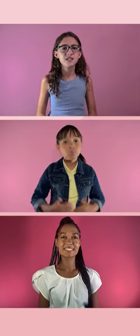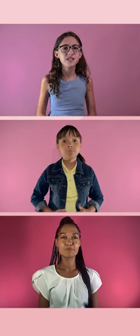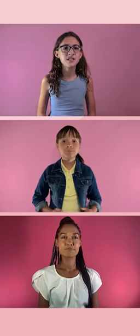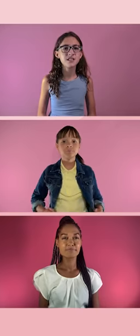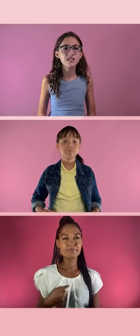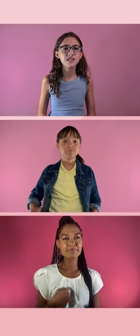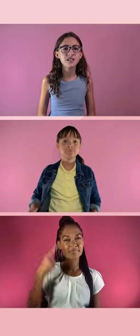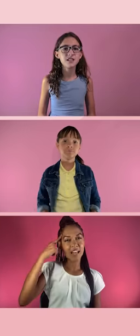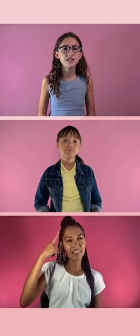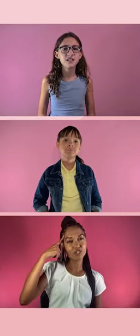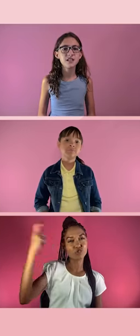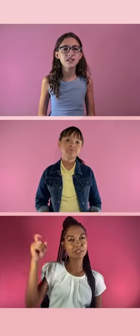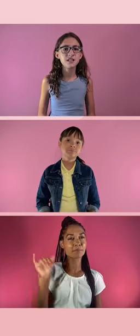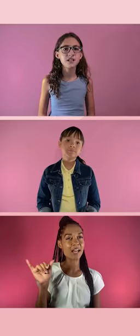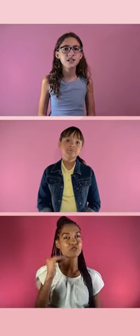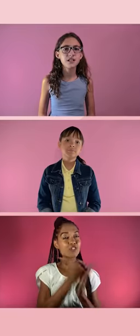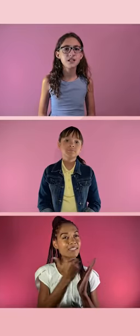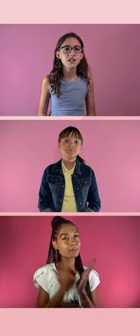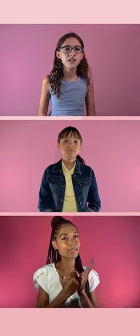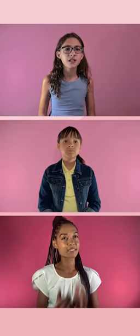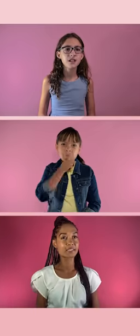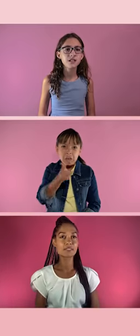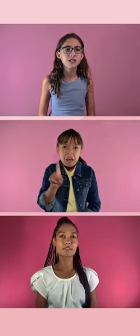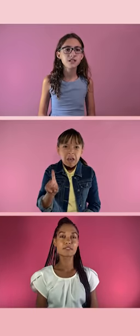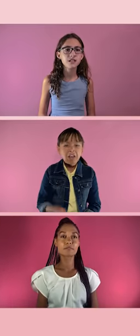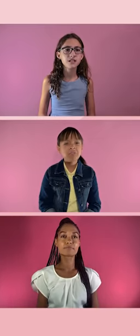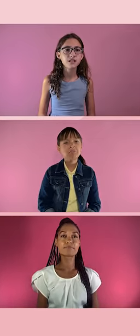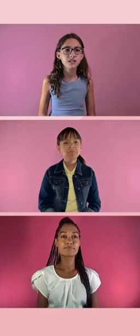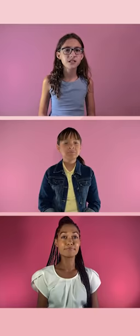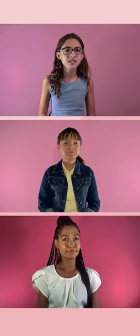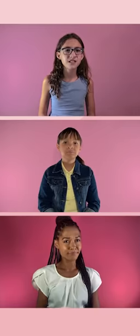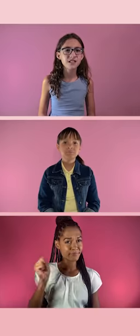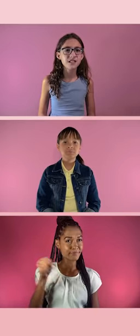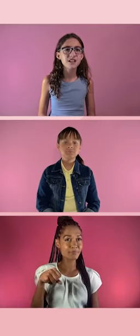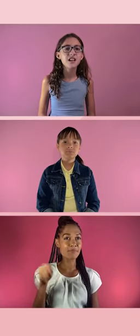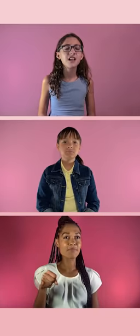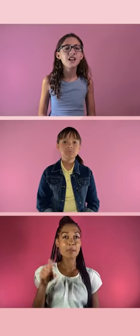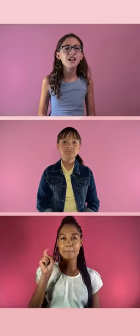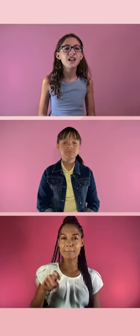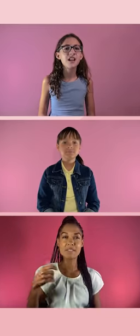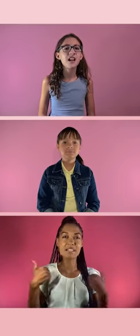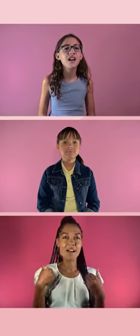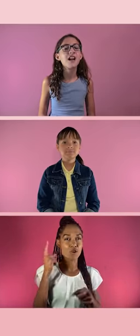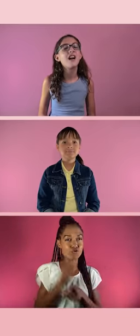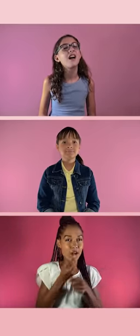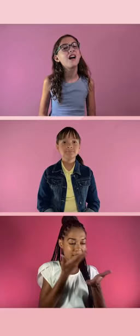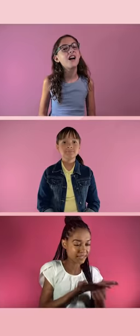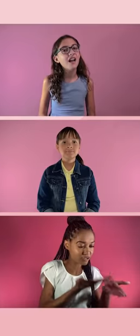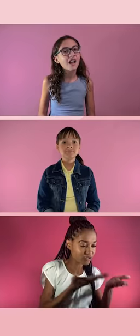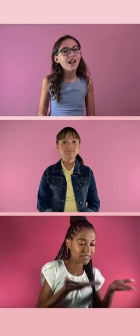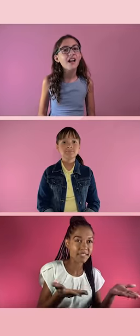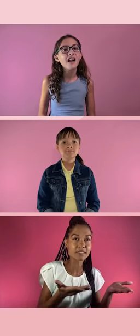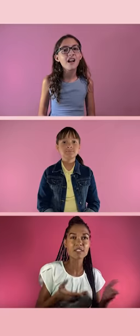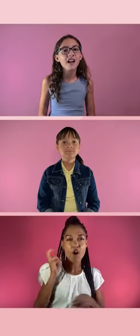do? Well, I like to think of dreams as recipes. Really? Why, sure. You have to have all